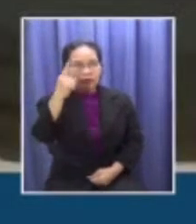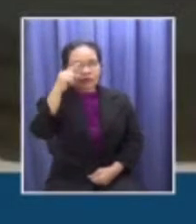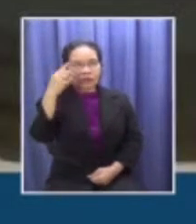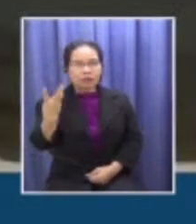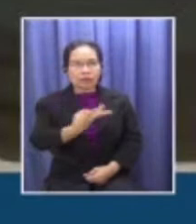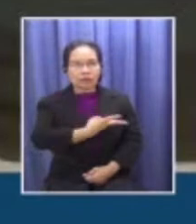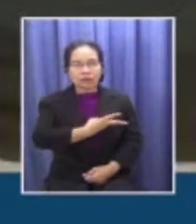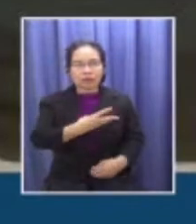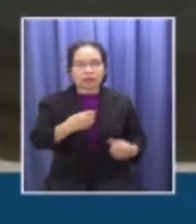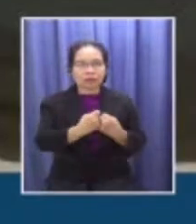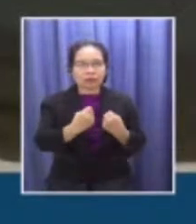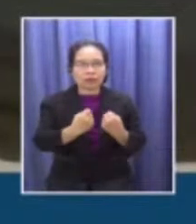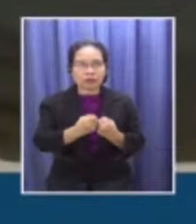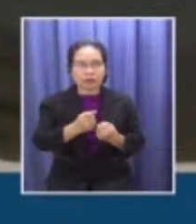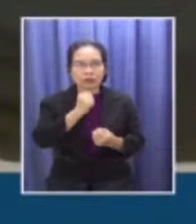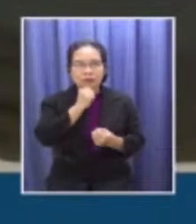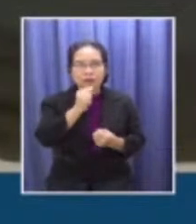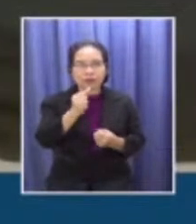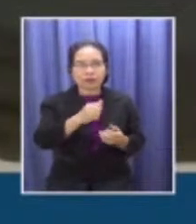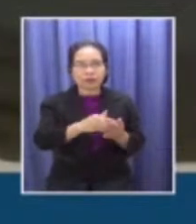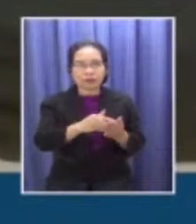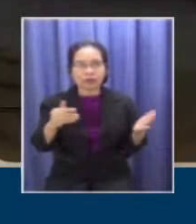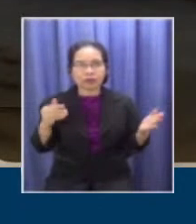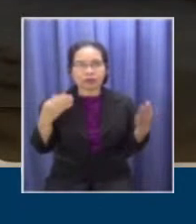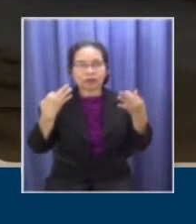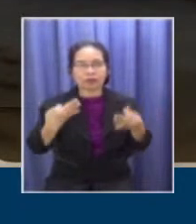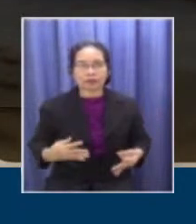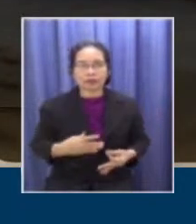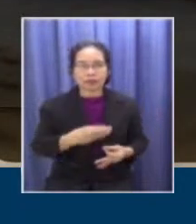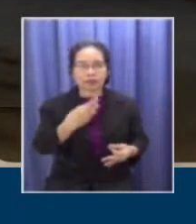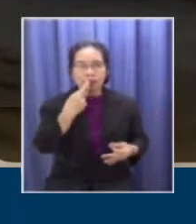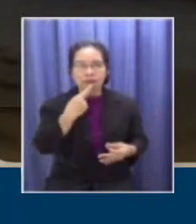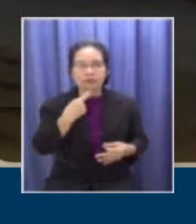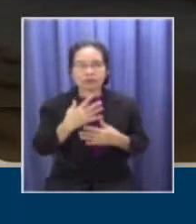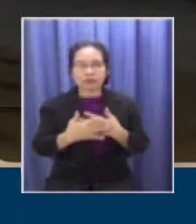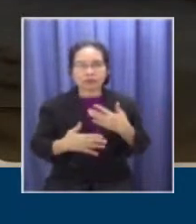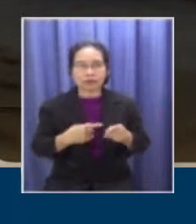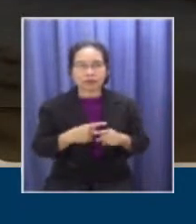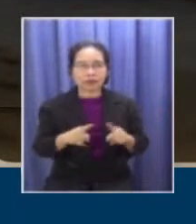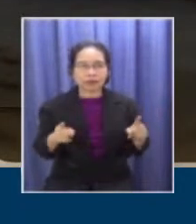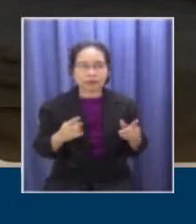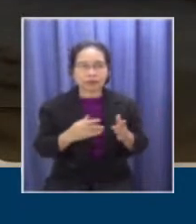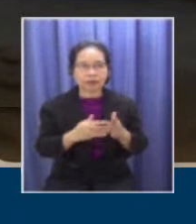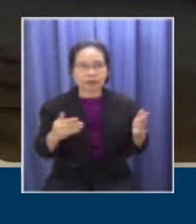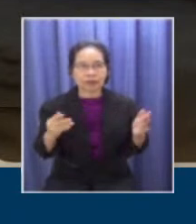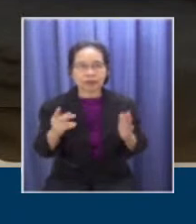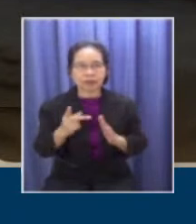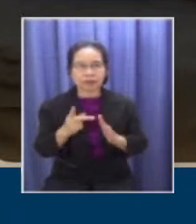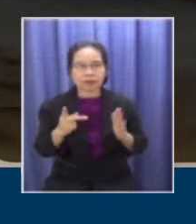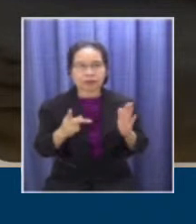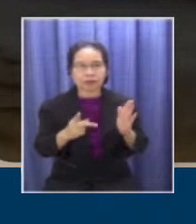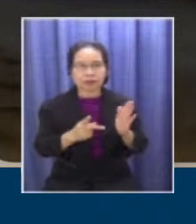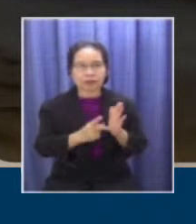twerɛ nsɛm no so bio wɔ Efesofoɔ nwoma ɛti 6 nkyɛmu